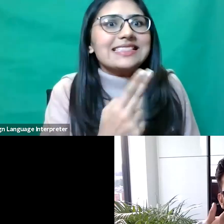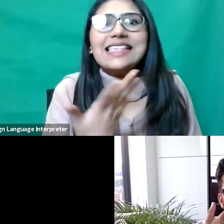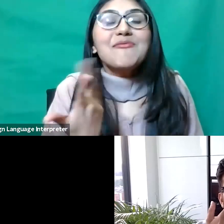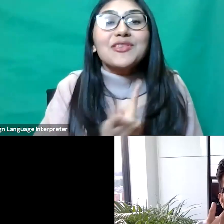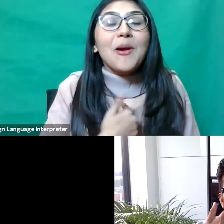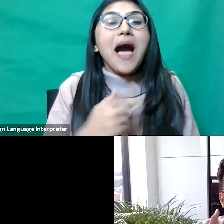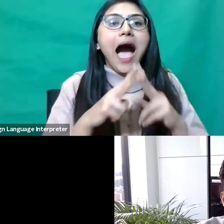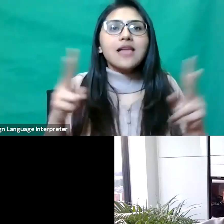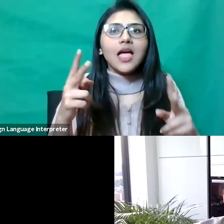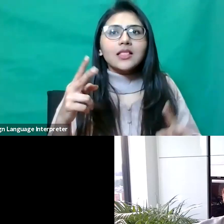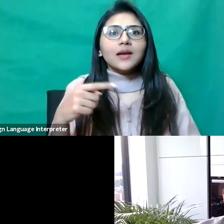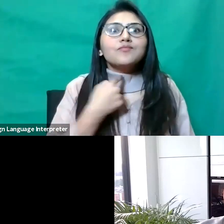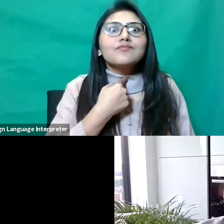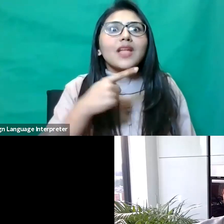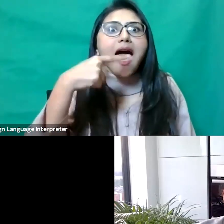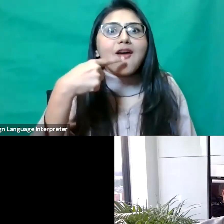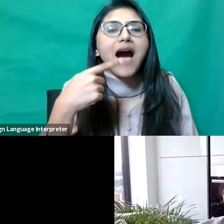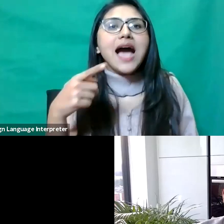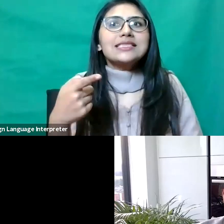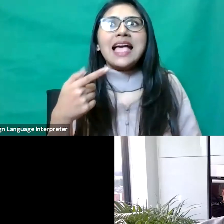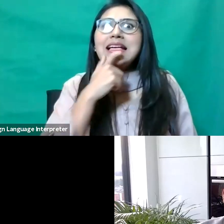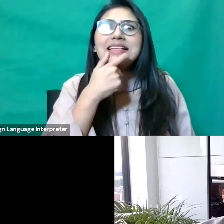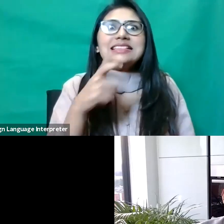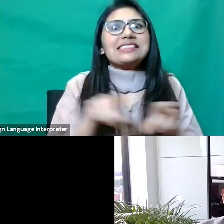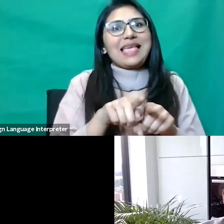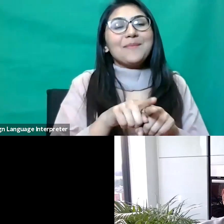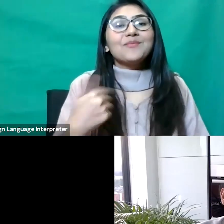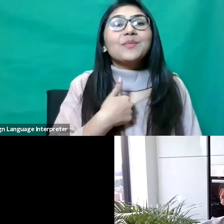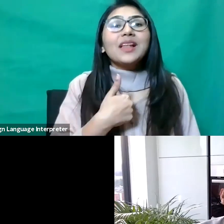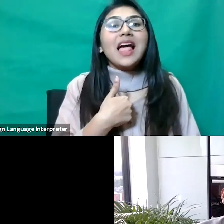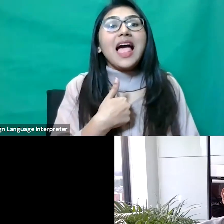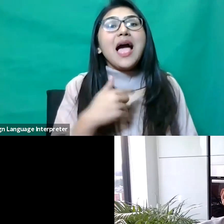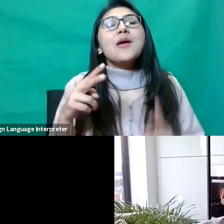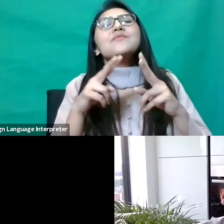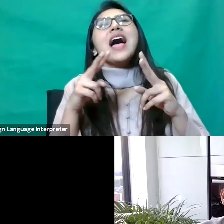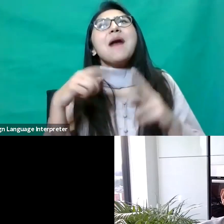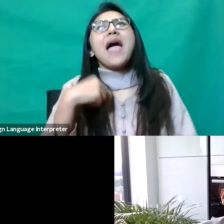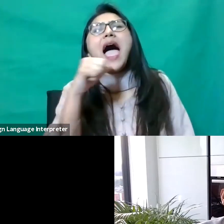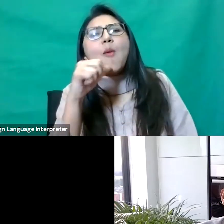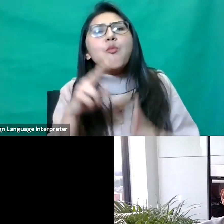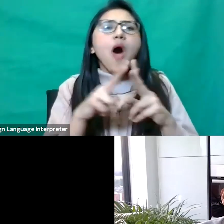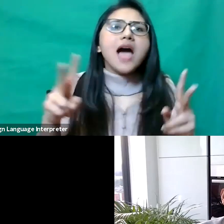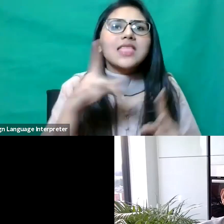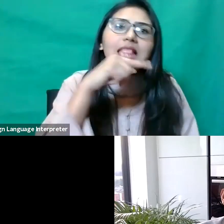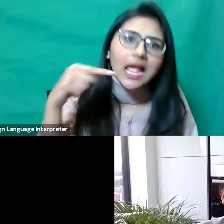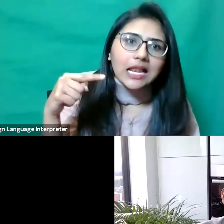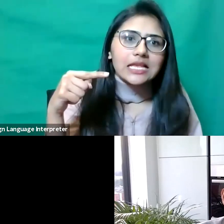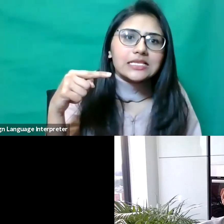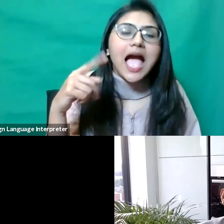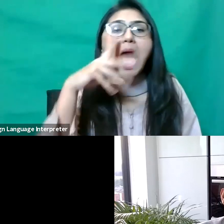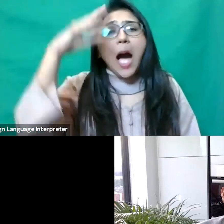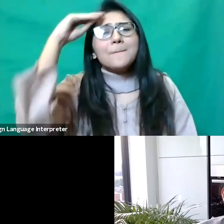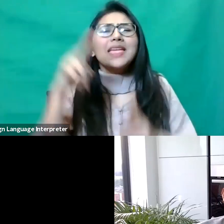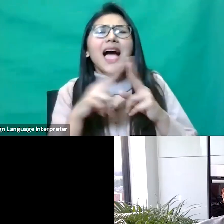did come where, so my dad always speaks in English to us. My mum speaks a bit of Urdu, a mix of English and Urdu. So then I'm like,